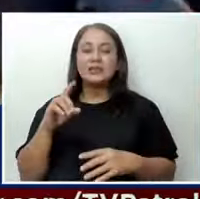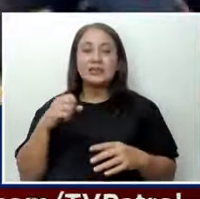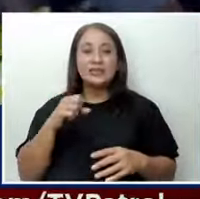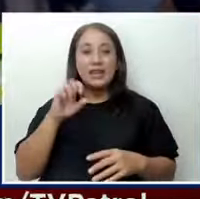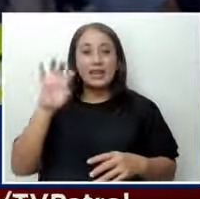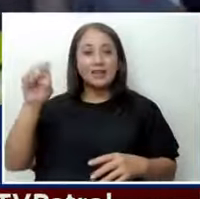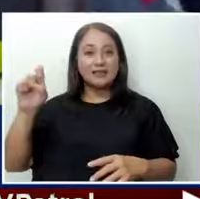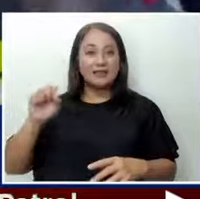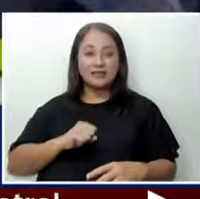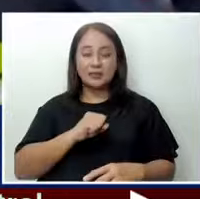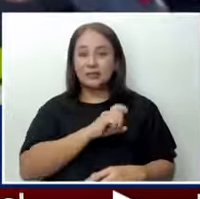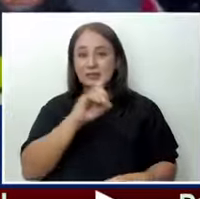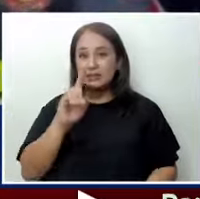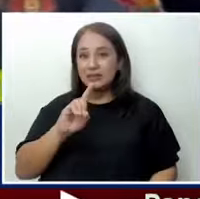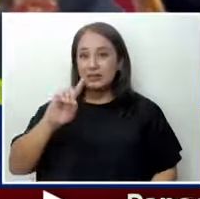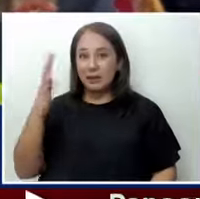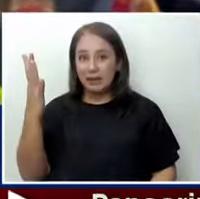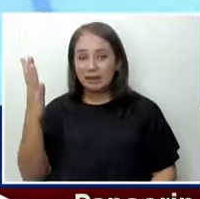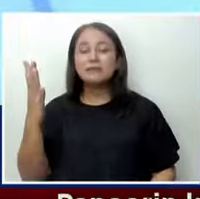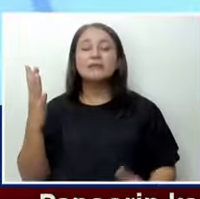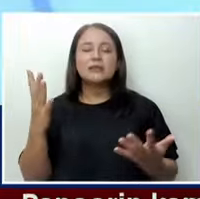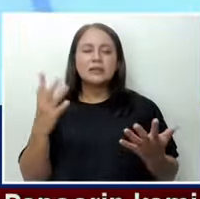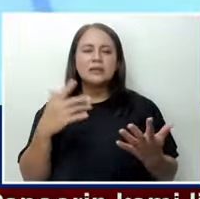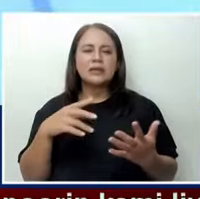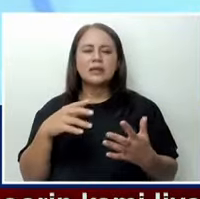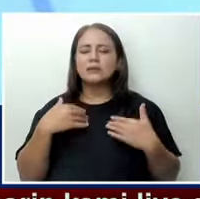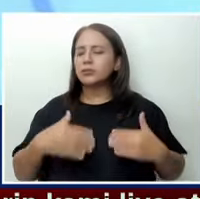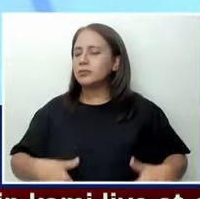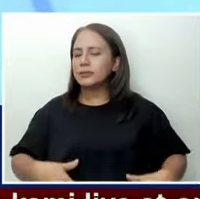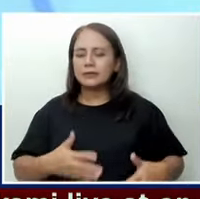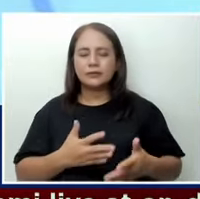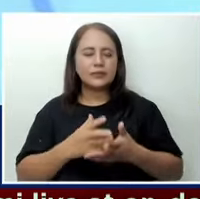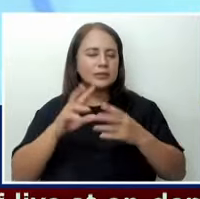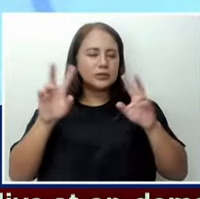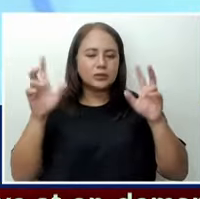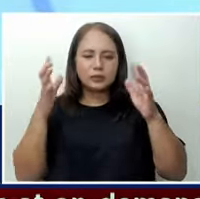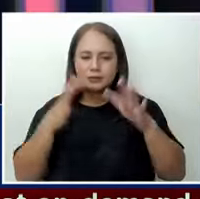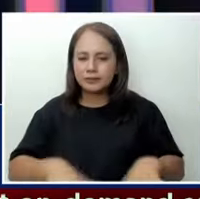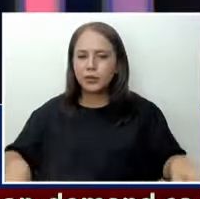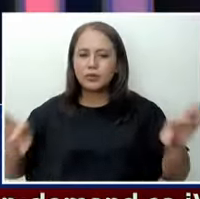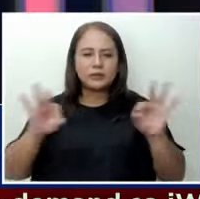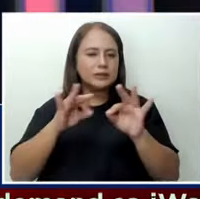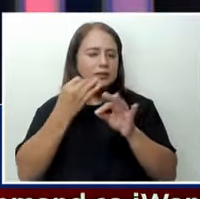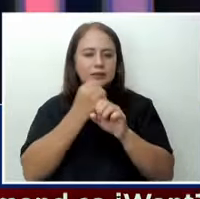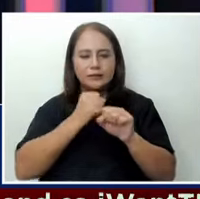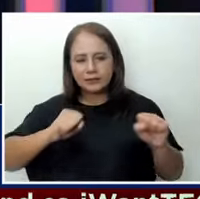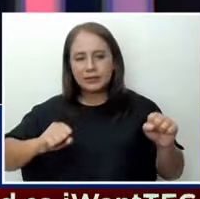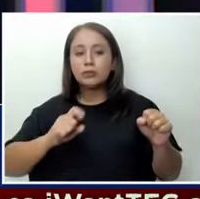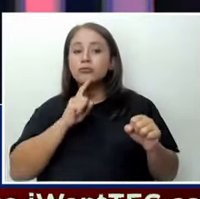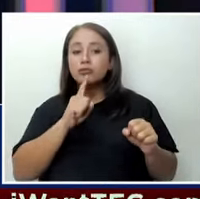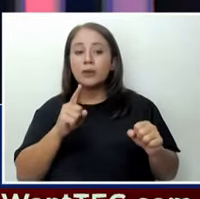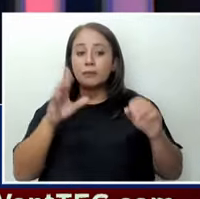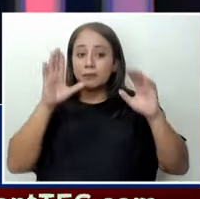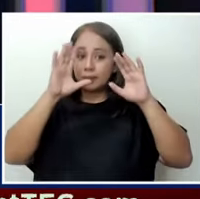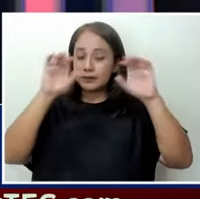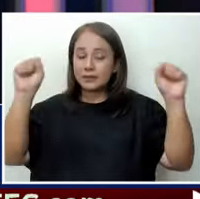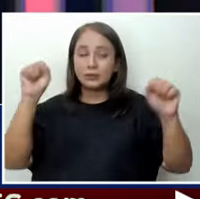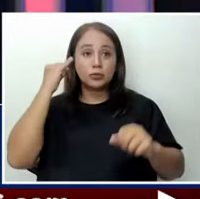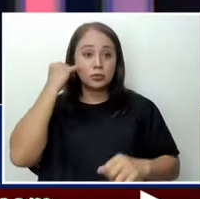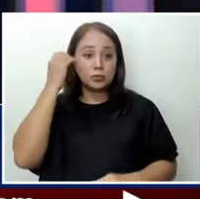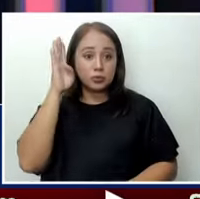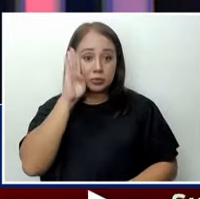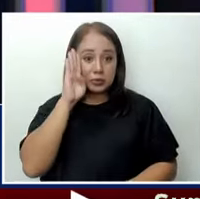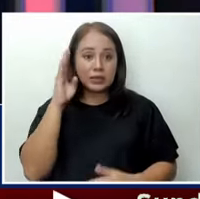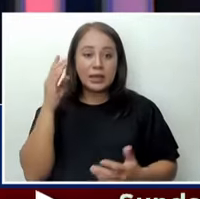Lima. Human rights issues are critical for any democracy, and certainly President Biden, the Biden-Harris